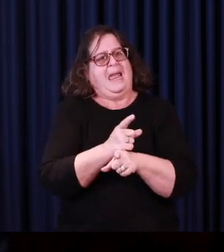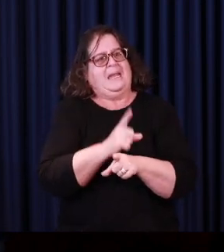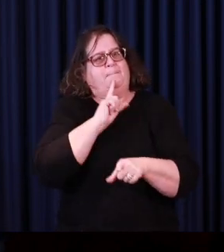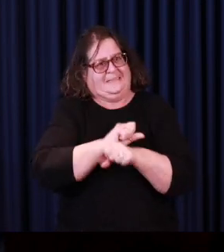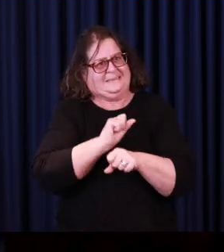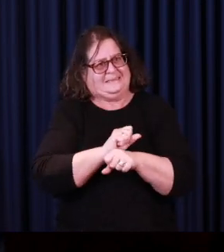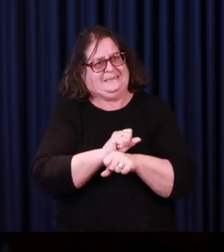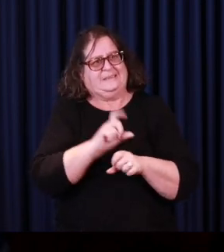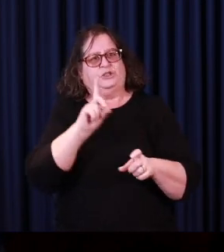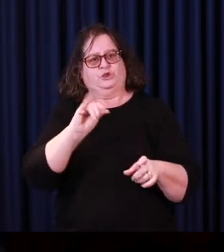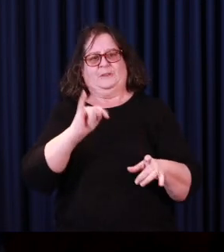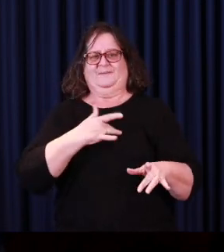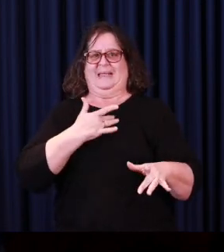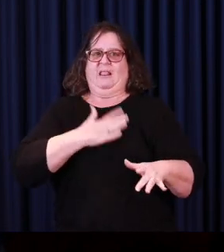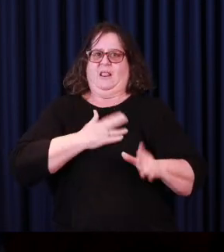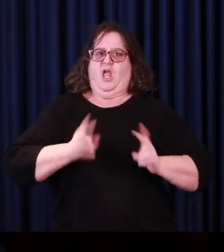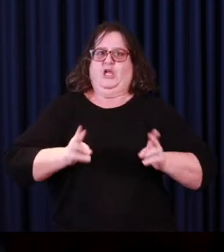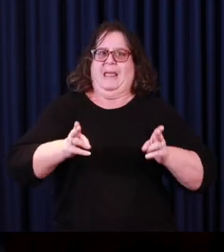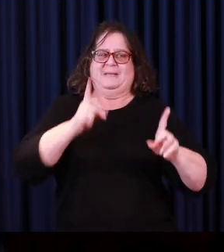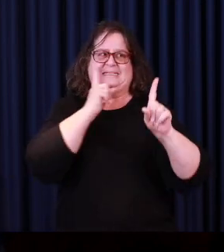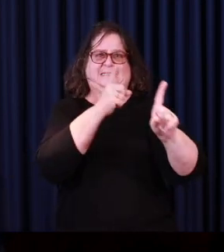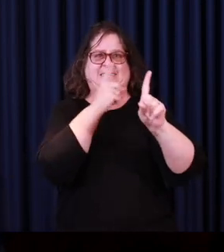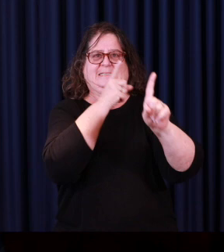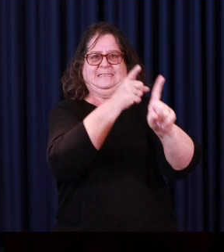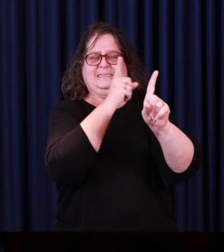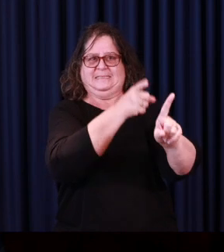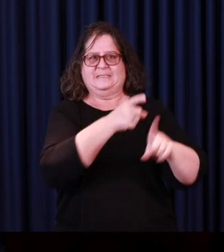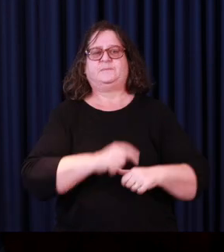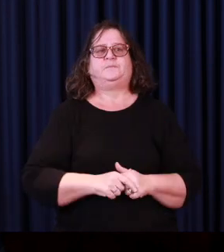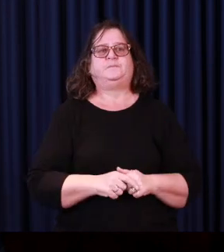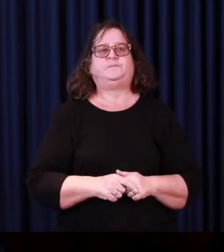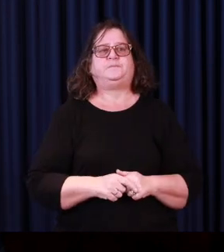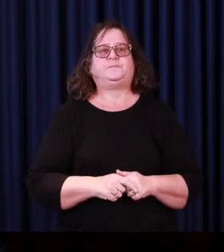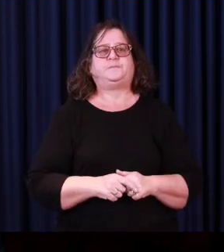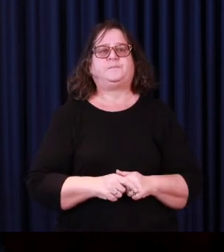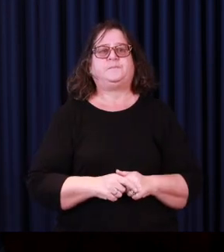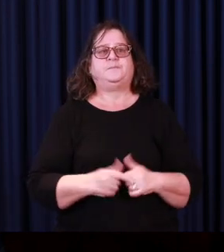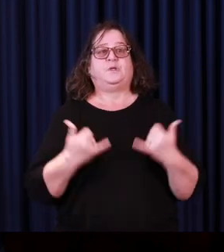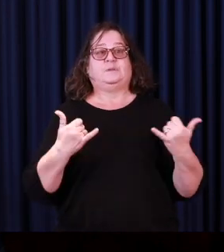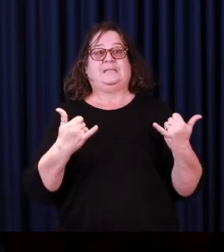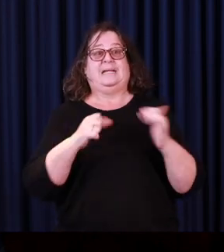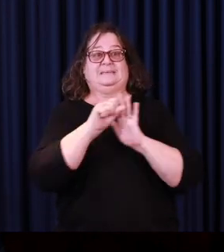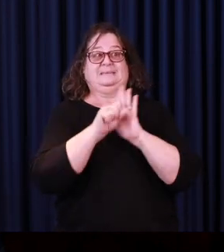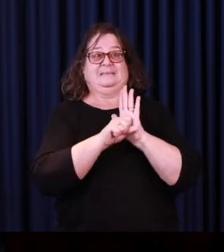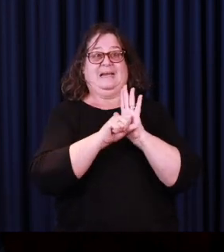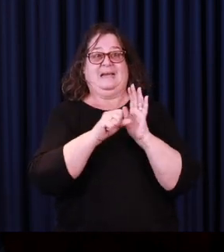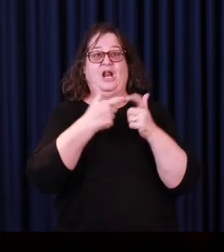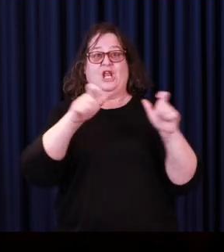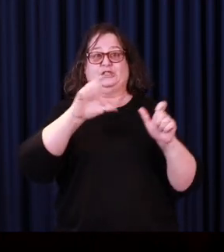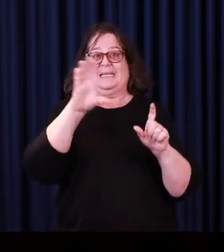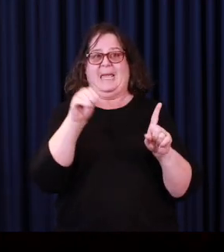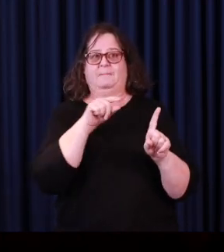of urgency and purpose. Today, our state's largest county begins vaccinating teachers